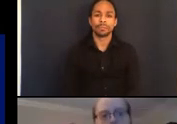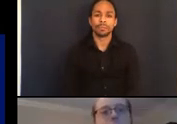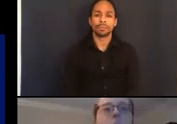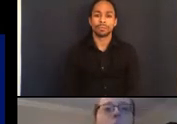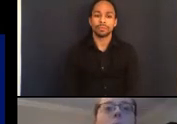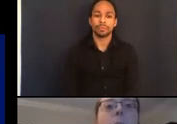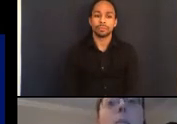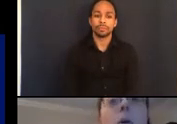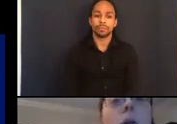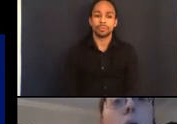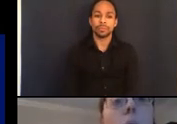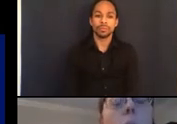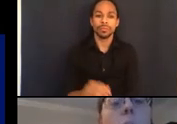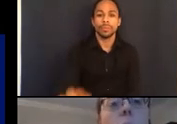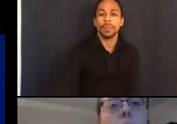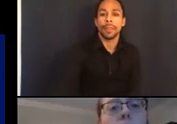So